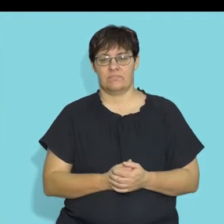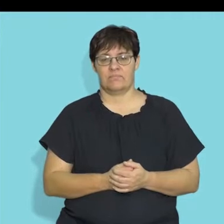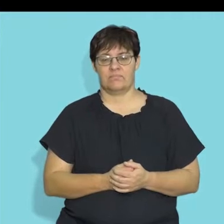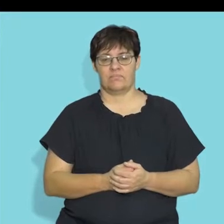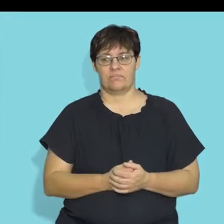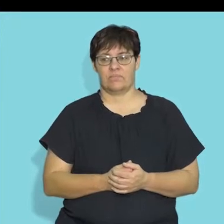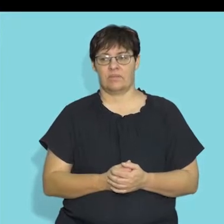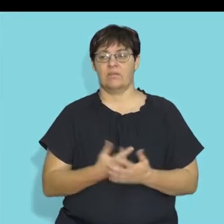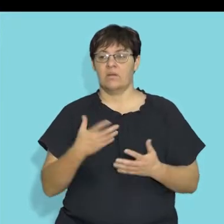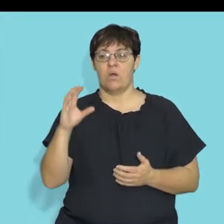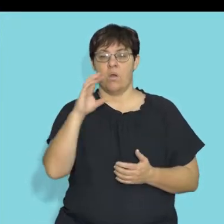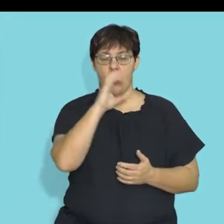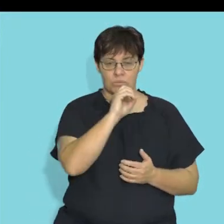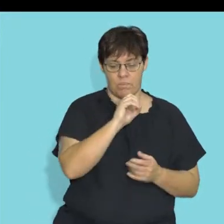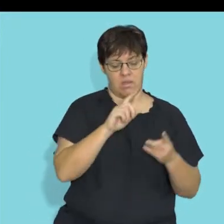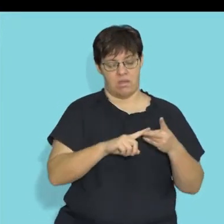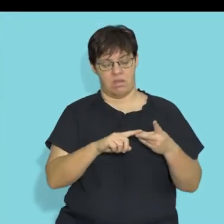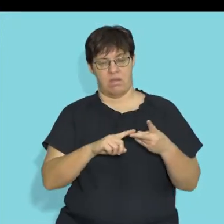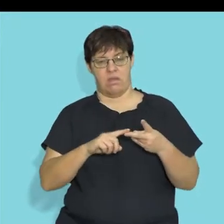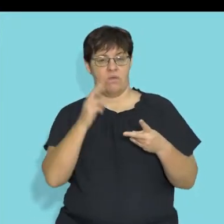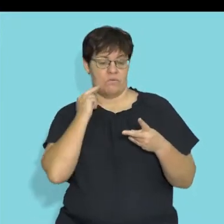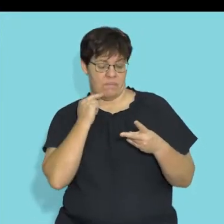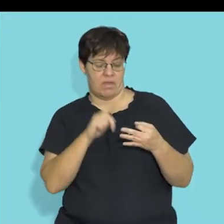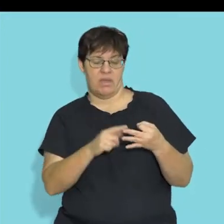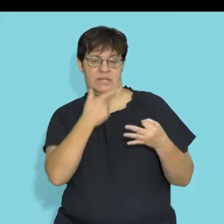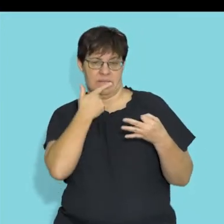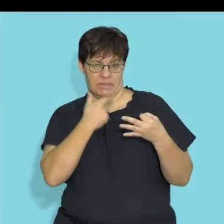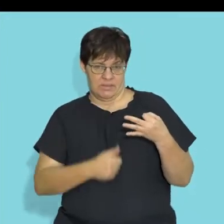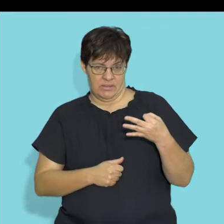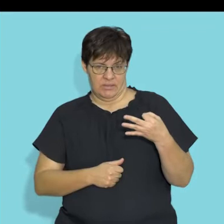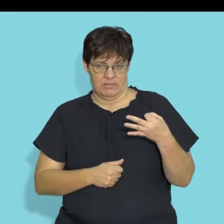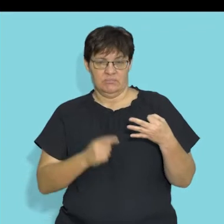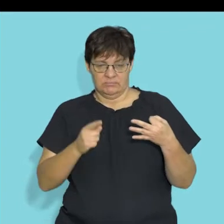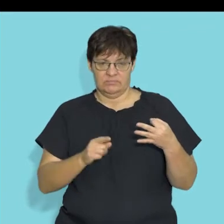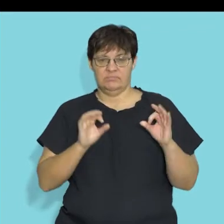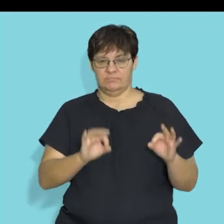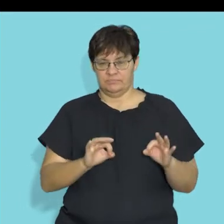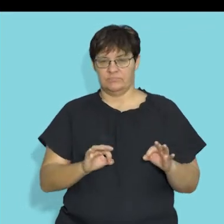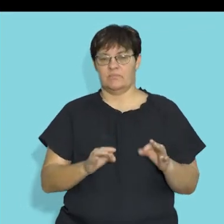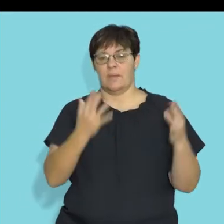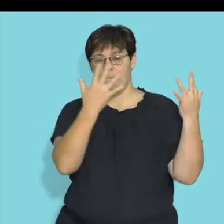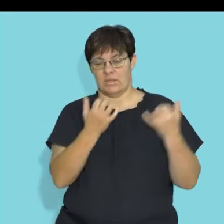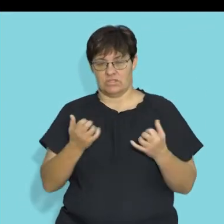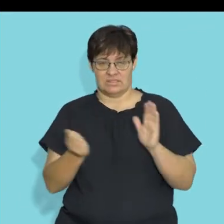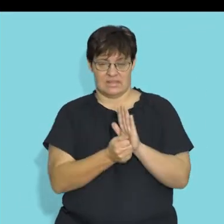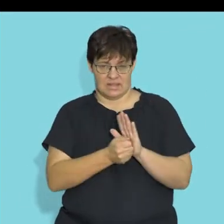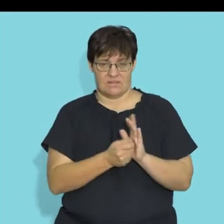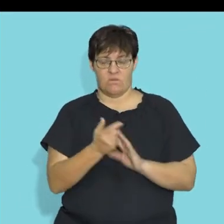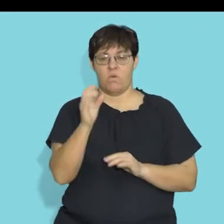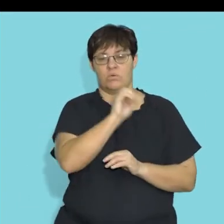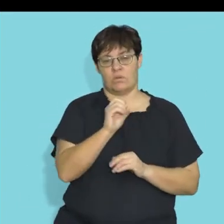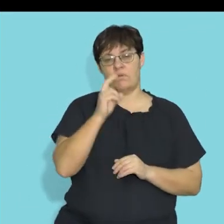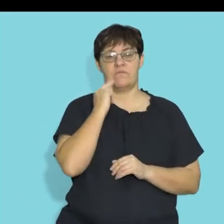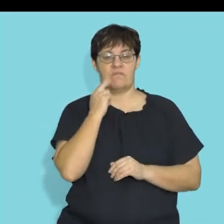So here we go. We're given October, November, December. There's my actual and budgeted sales figures for